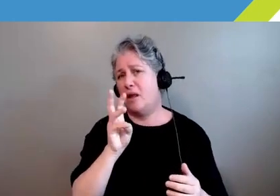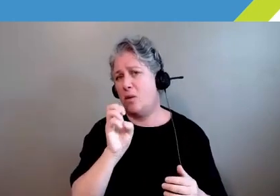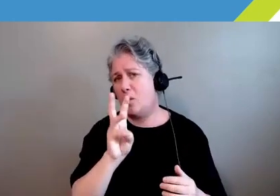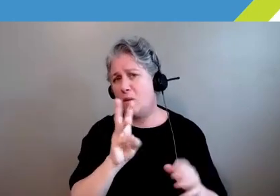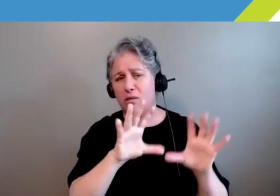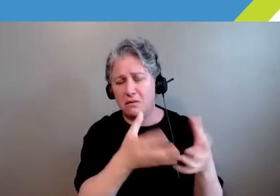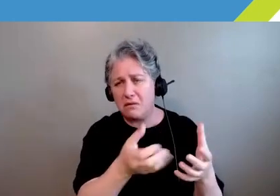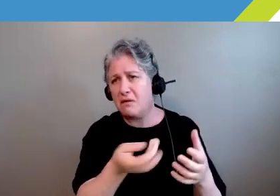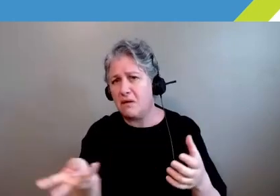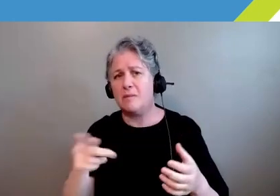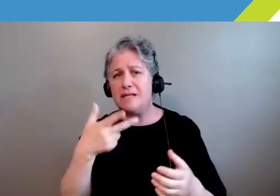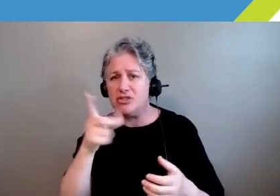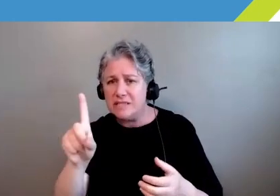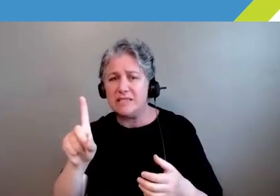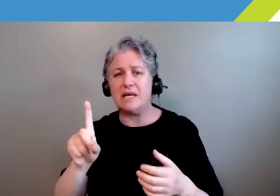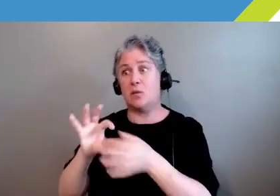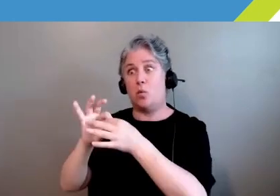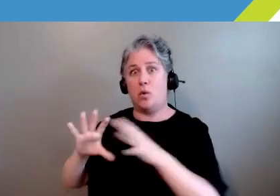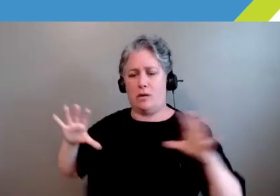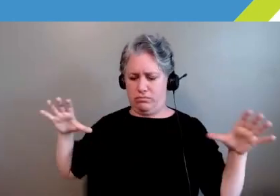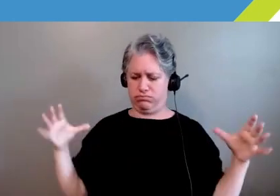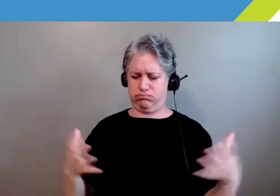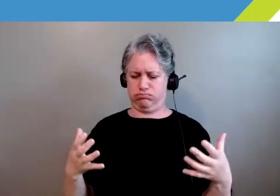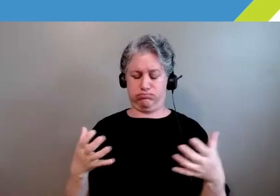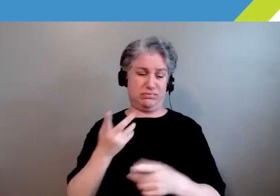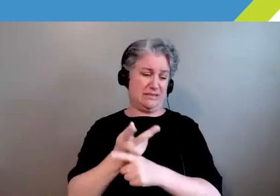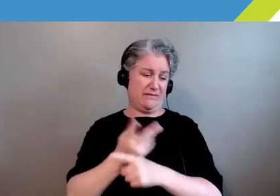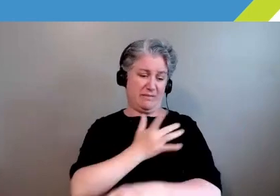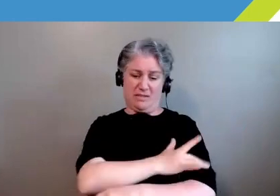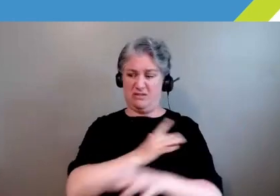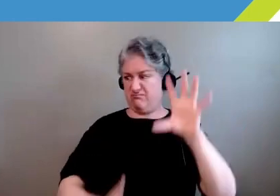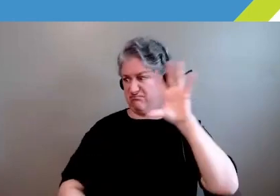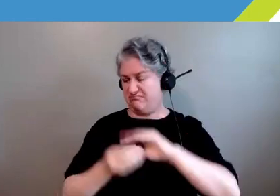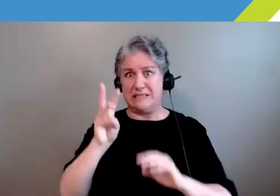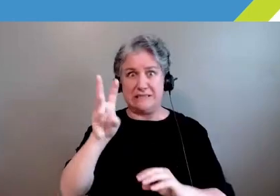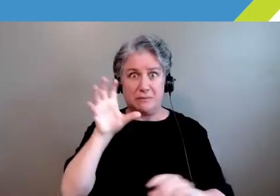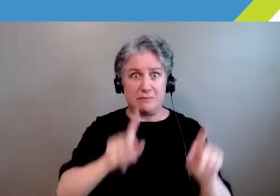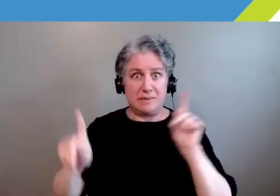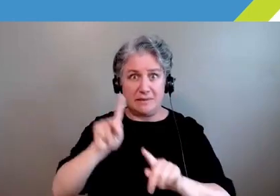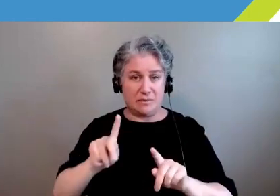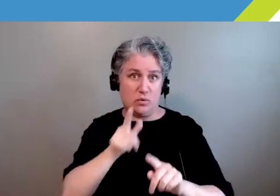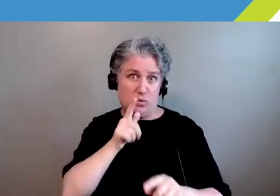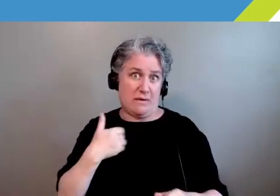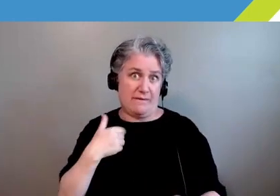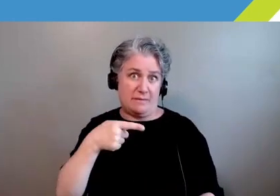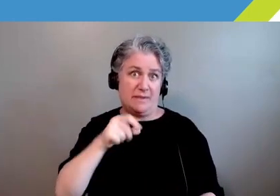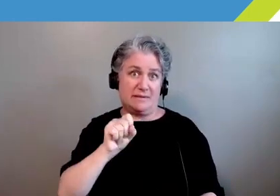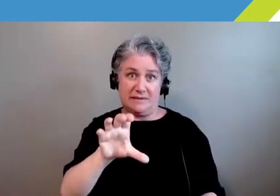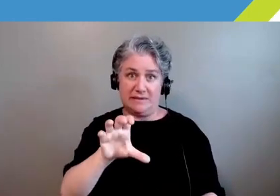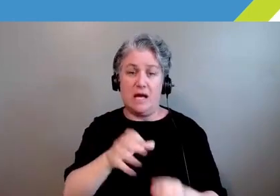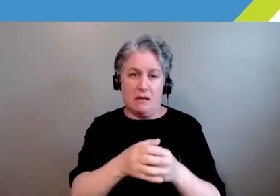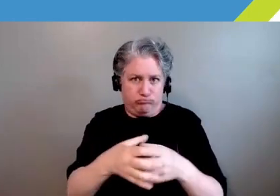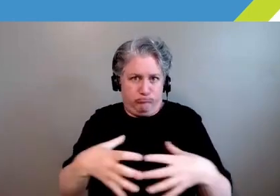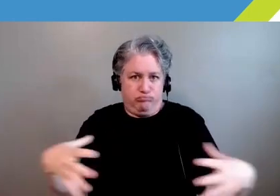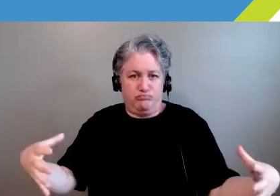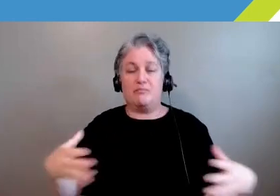of amazing research coordinators, and we look after more than 600 people living with PSC and continue to grow. I divided